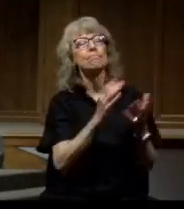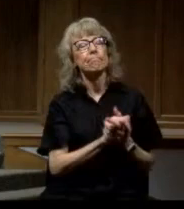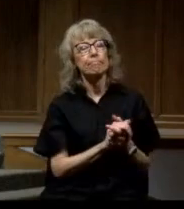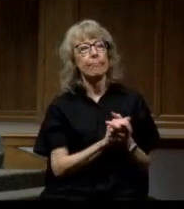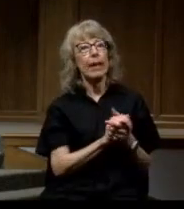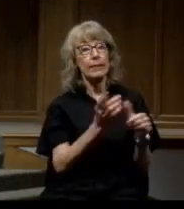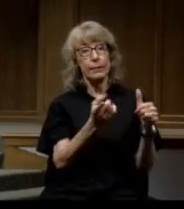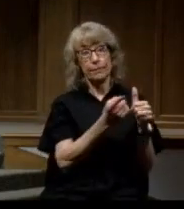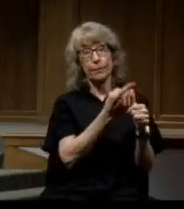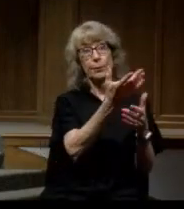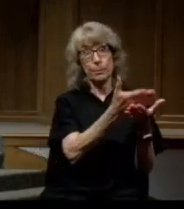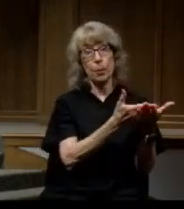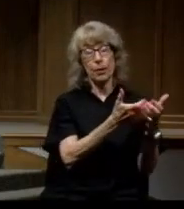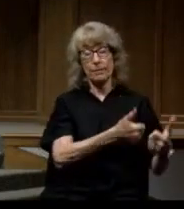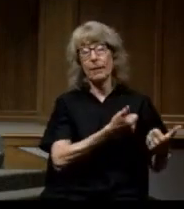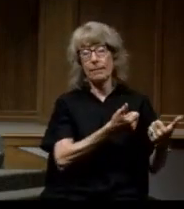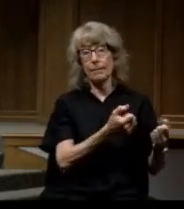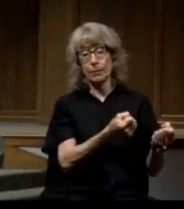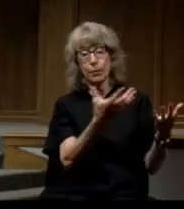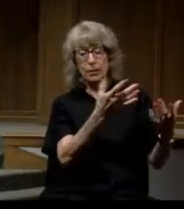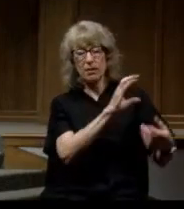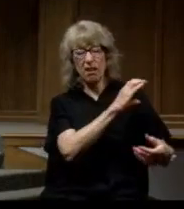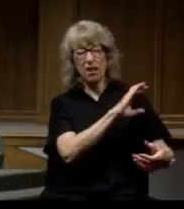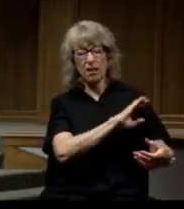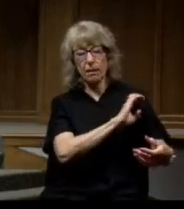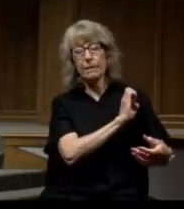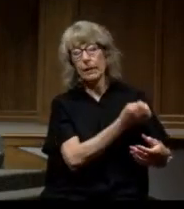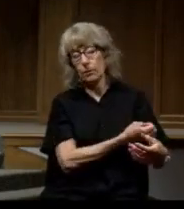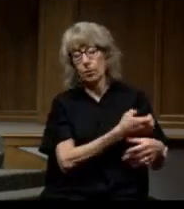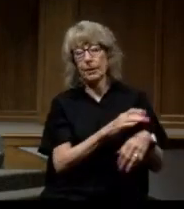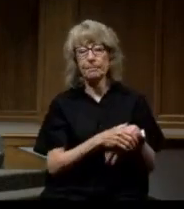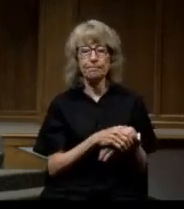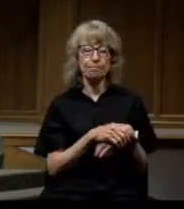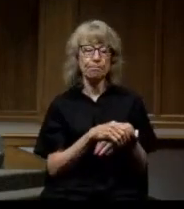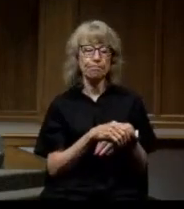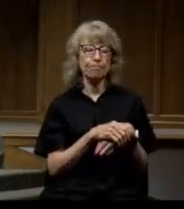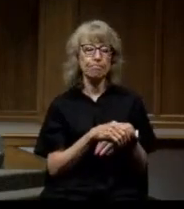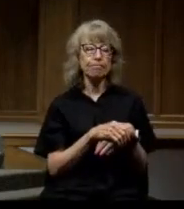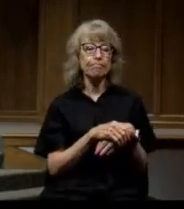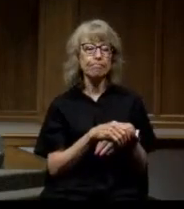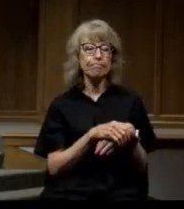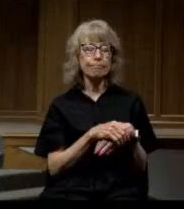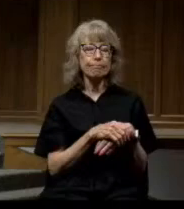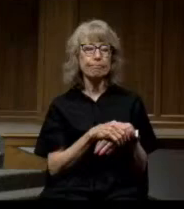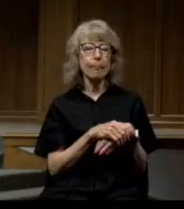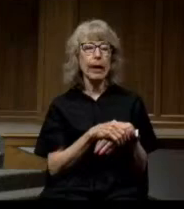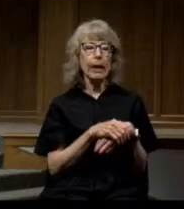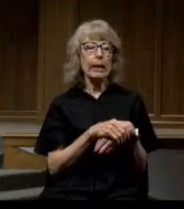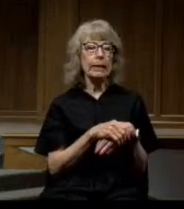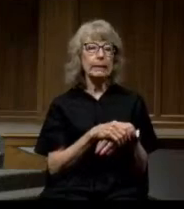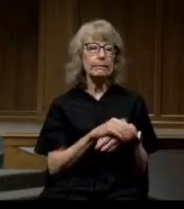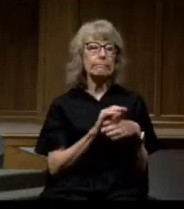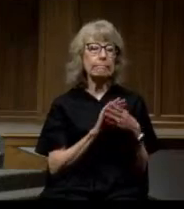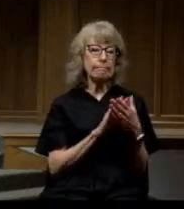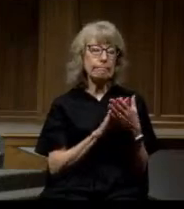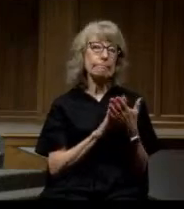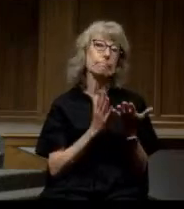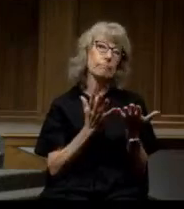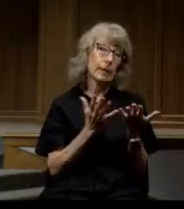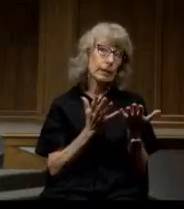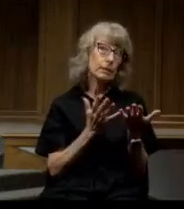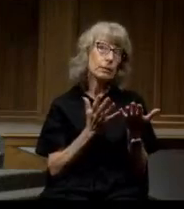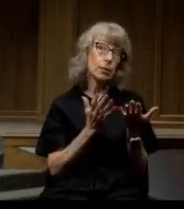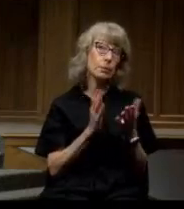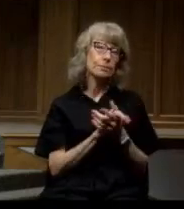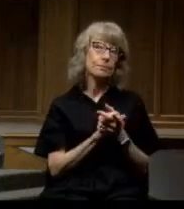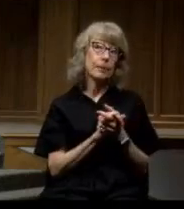of life, a lot of energy. And then most people, as they age, they hit this point, and I'm not saying